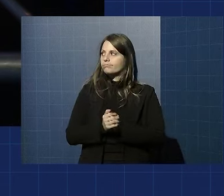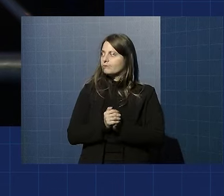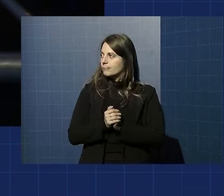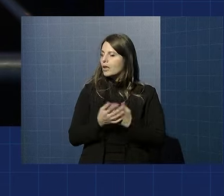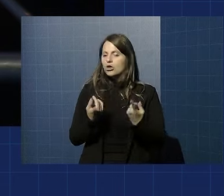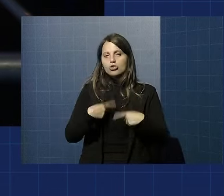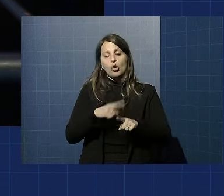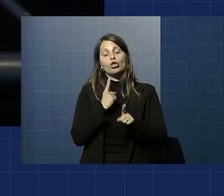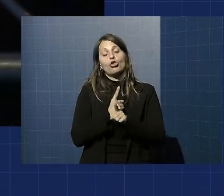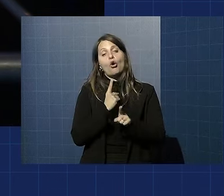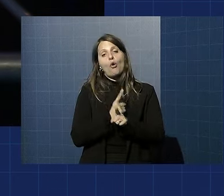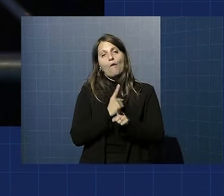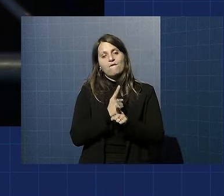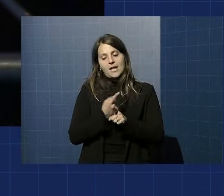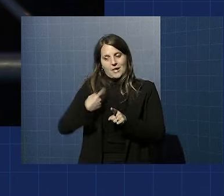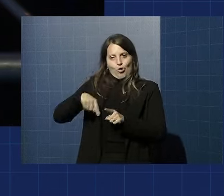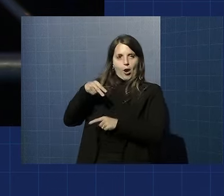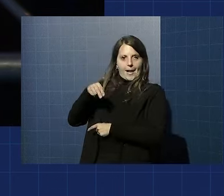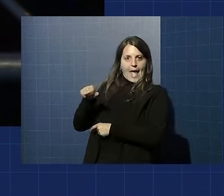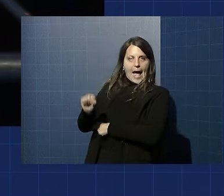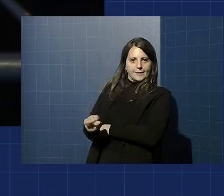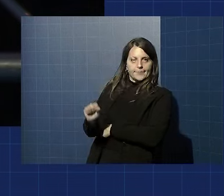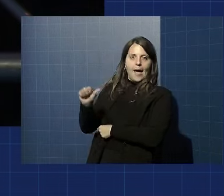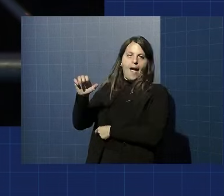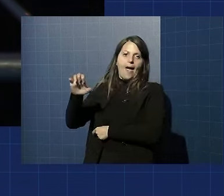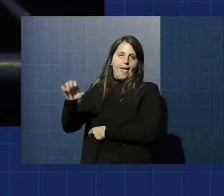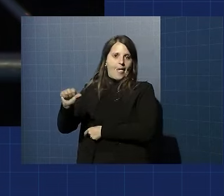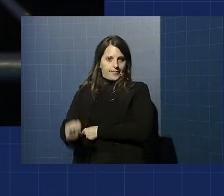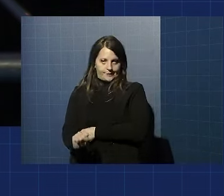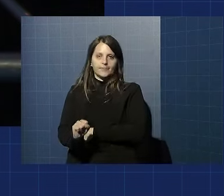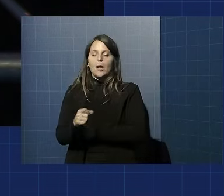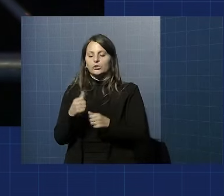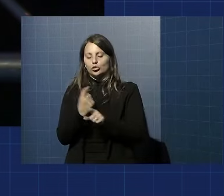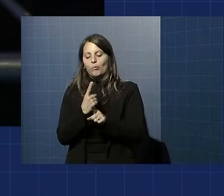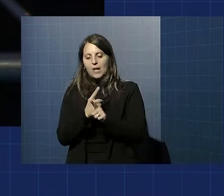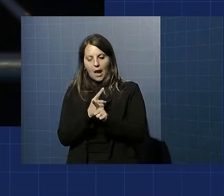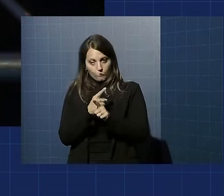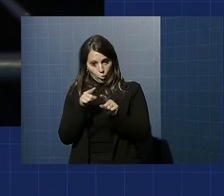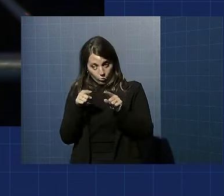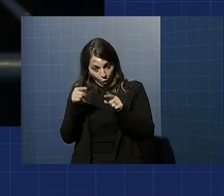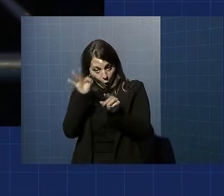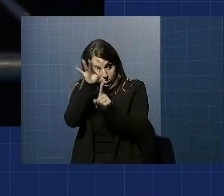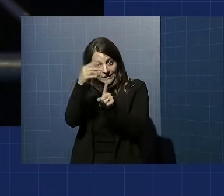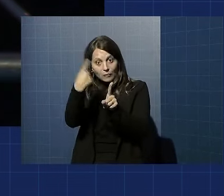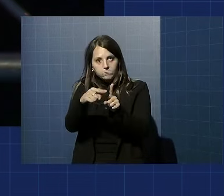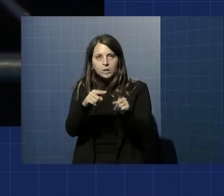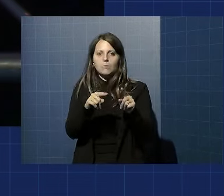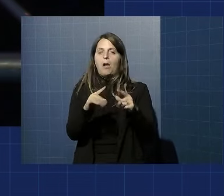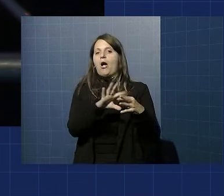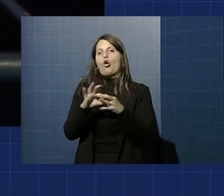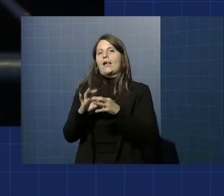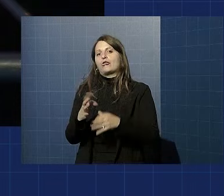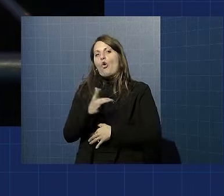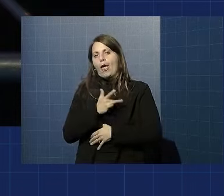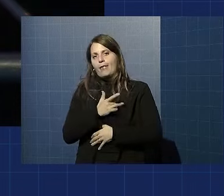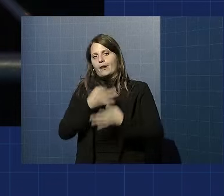safe manner. And I think that's really important. We keep talking about the 2040s, which, and I speak